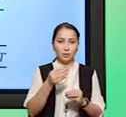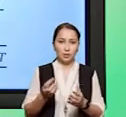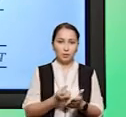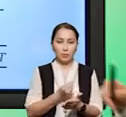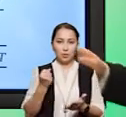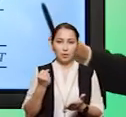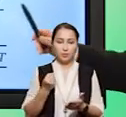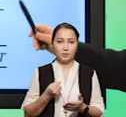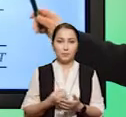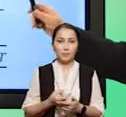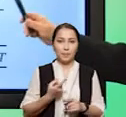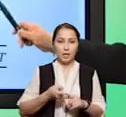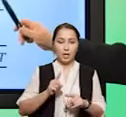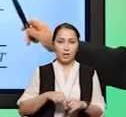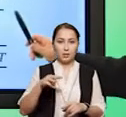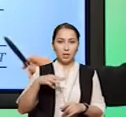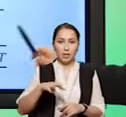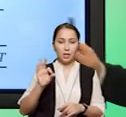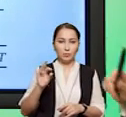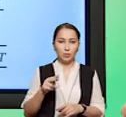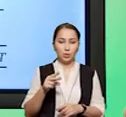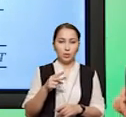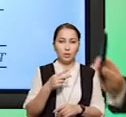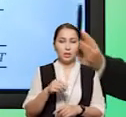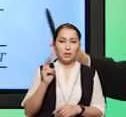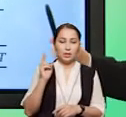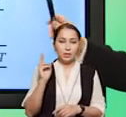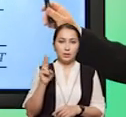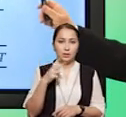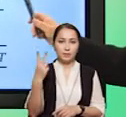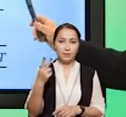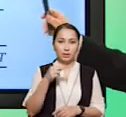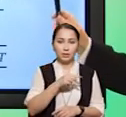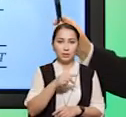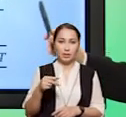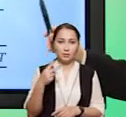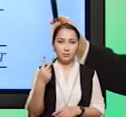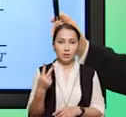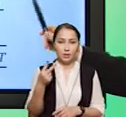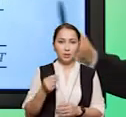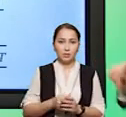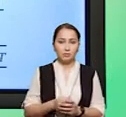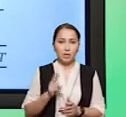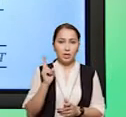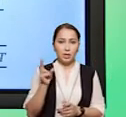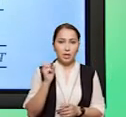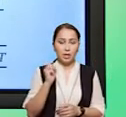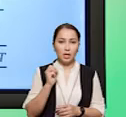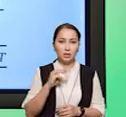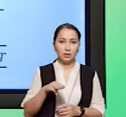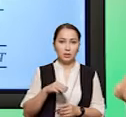olamiz. Ya'ni m0v kvadrat taqsim 2 teng bo'ladi 3 taqsim 2 k t ga.